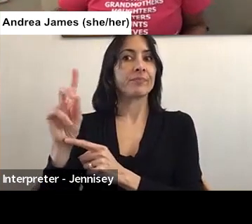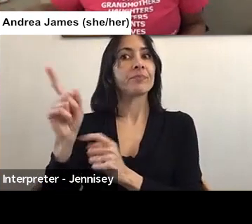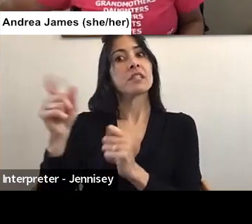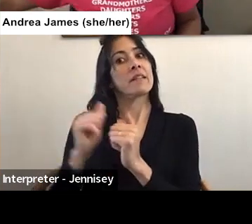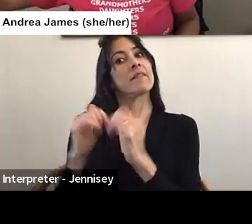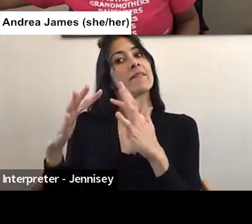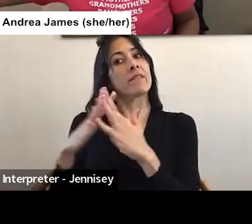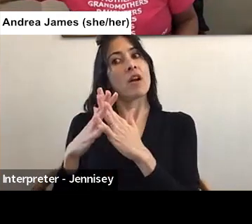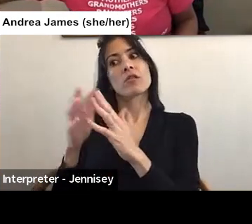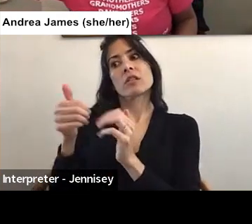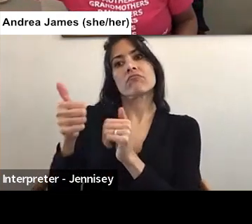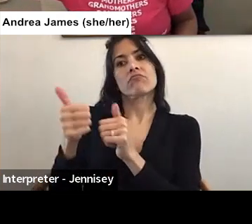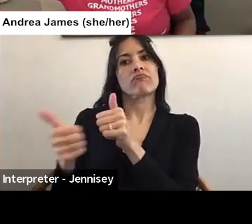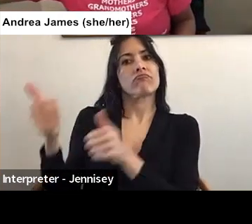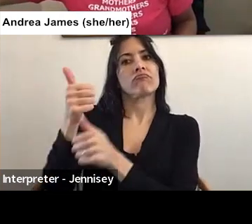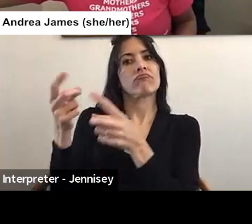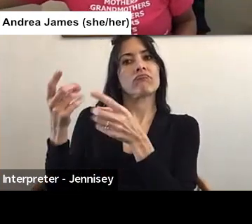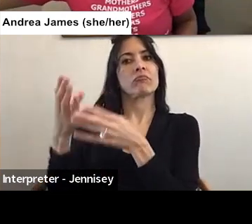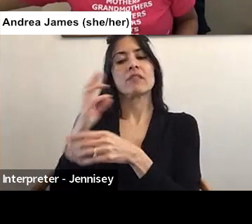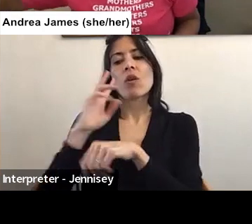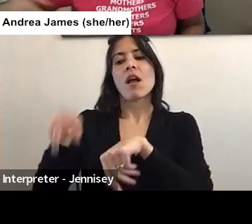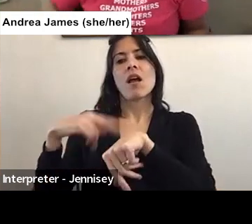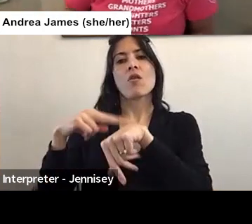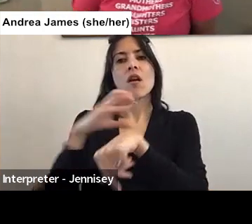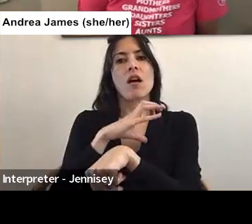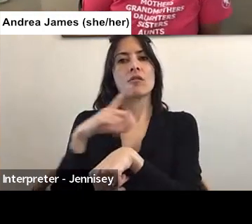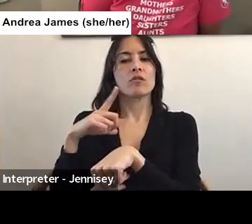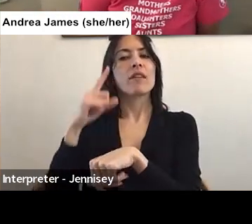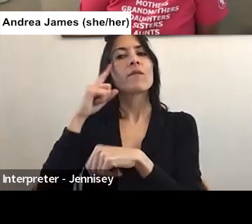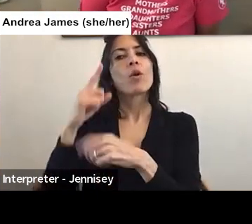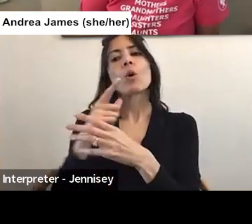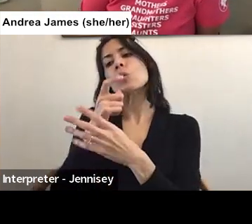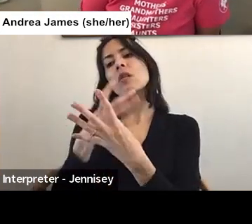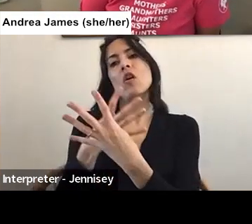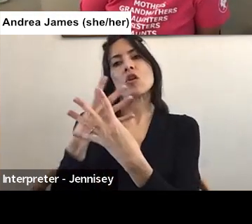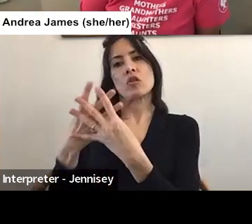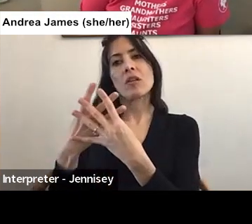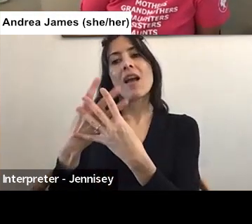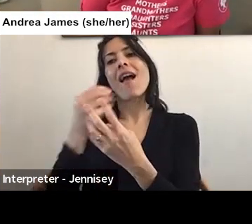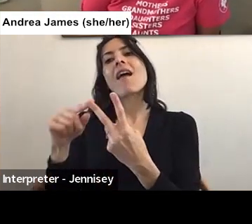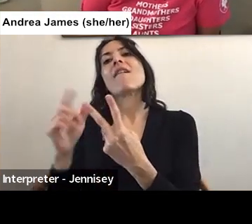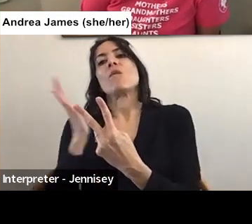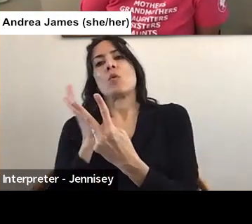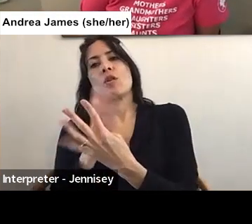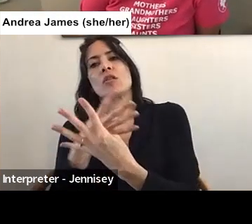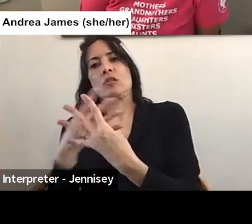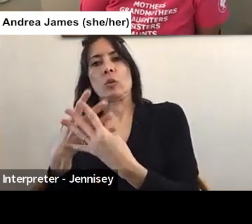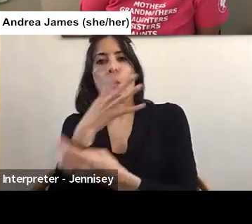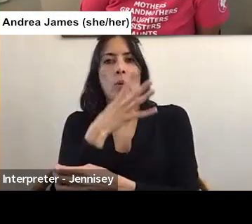and executive director of the National Council for Incarcerated and Formerly Incarcerated Women and